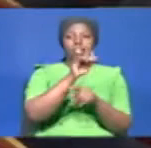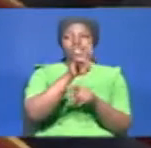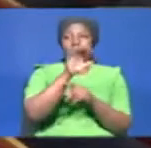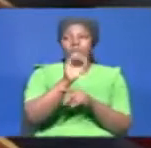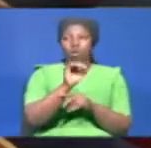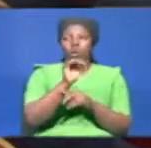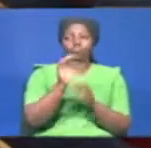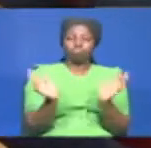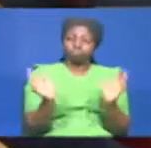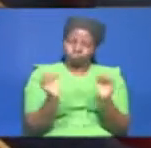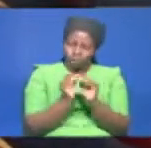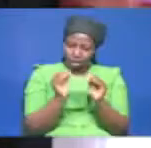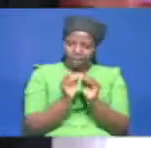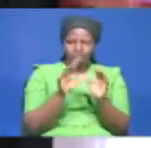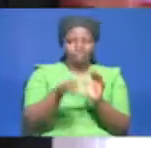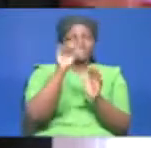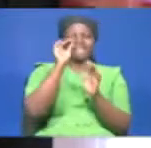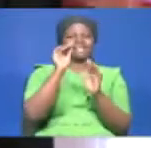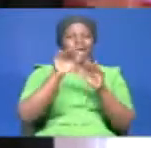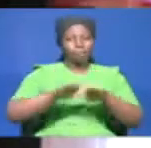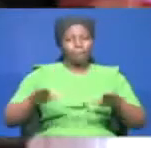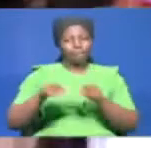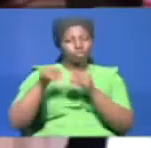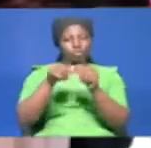solution to the region's insecurity.